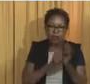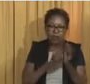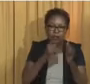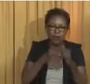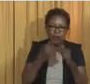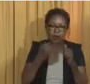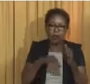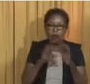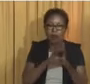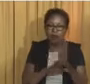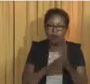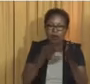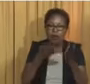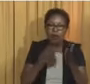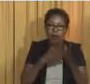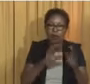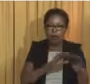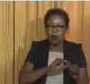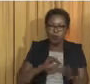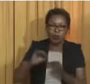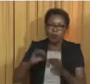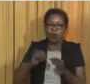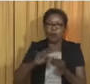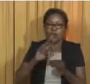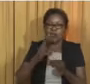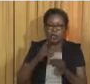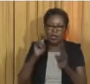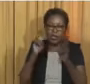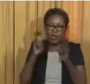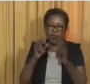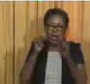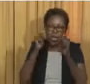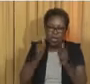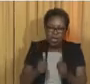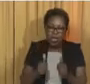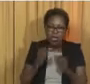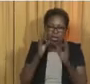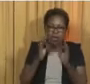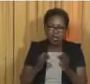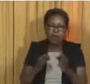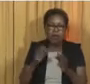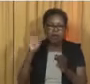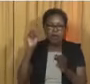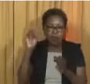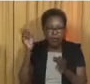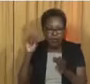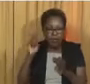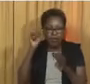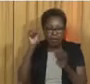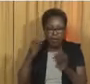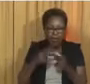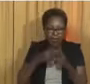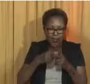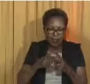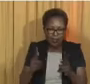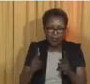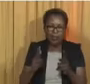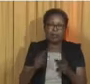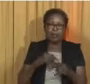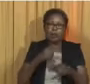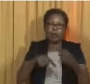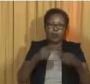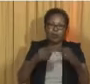I will now move to the second issue, whether the President can initiate amendments to the Constitution